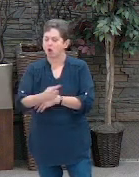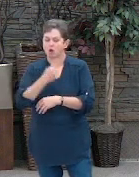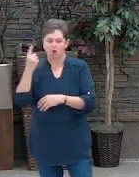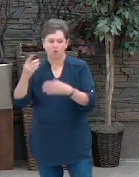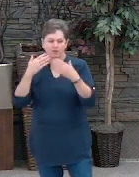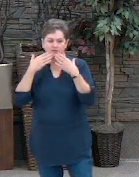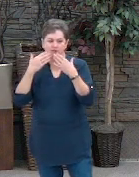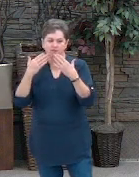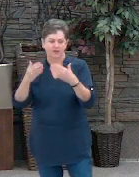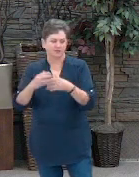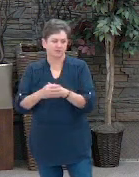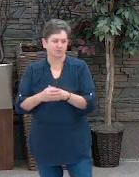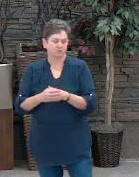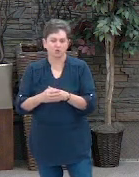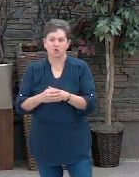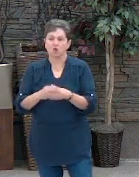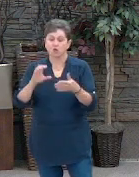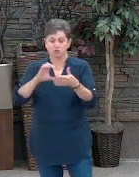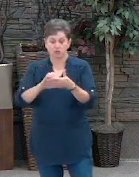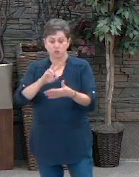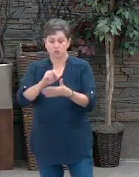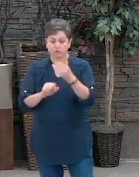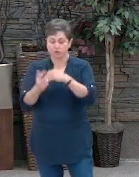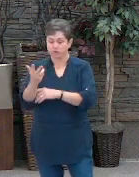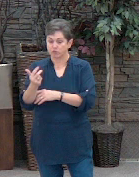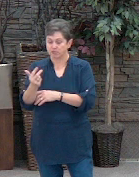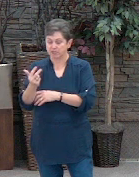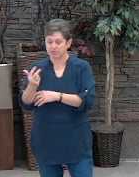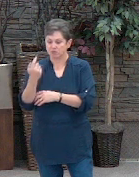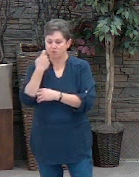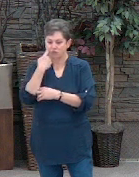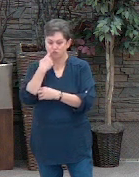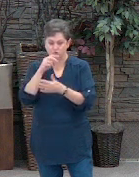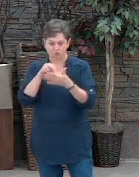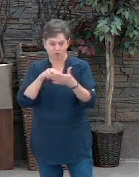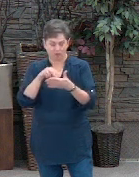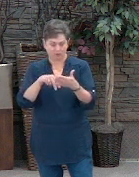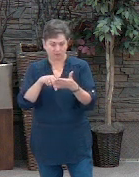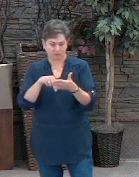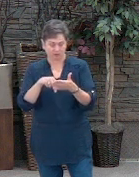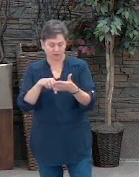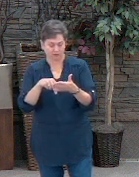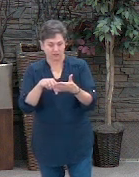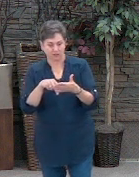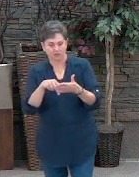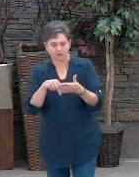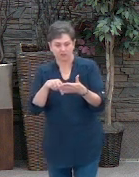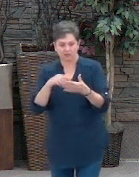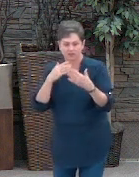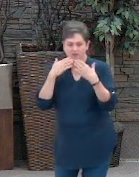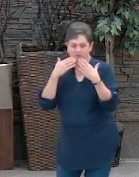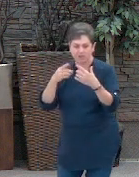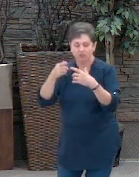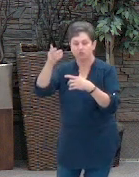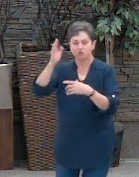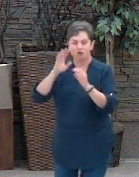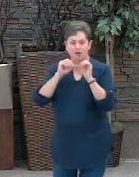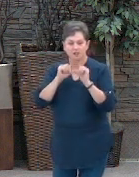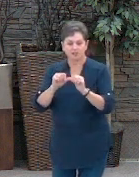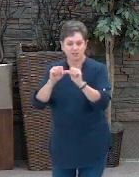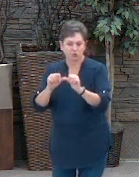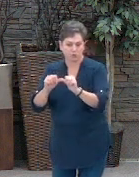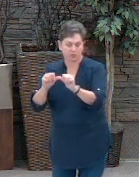giving thanks. Or how about chapter 2 and verse 13, what we just read? We give thanks to God